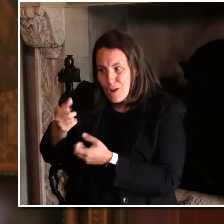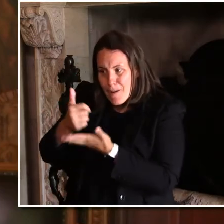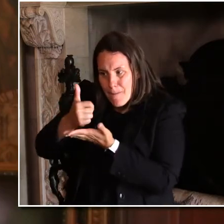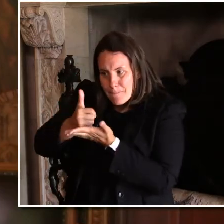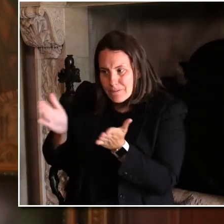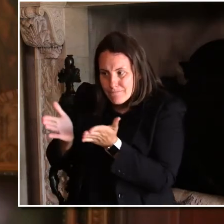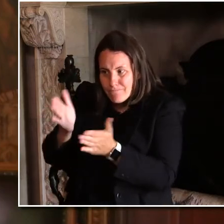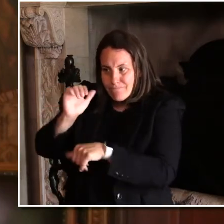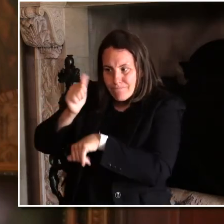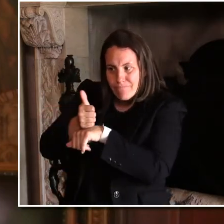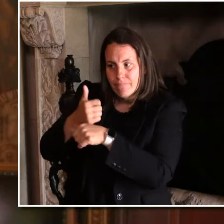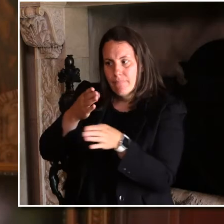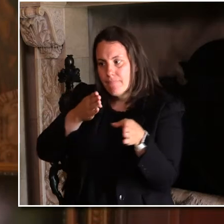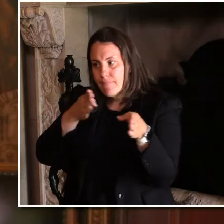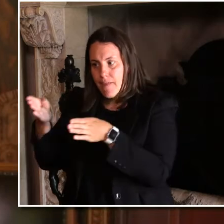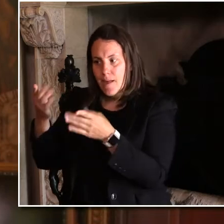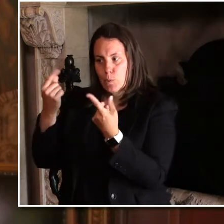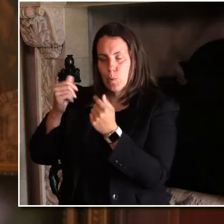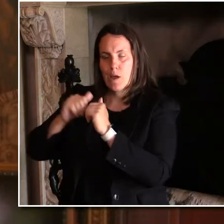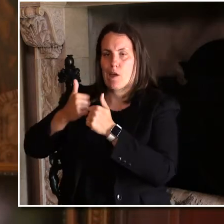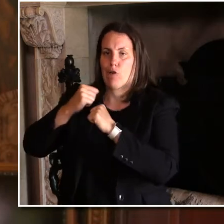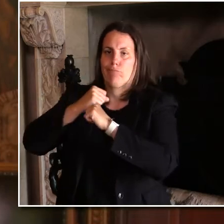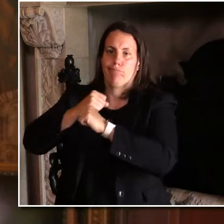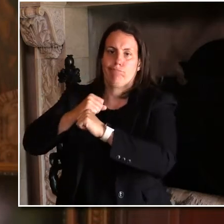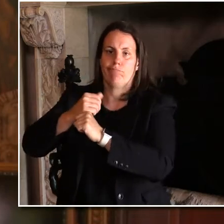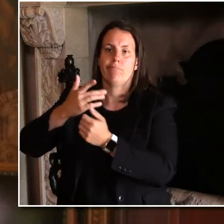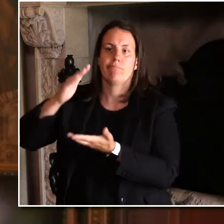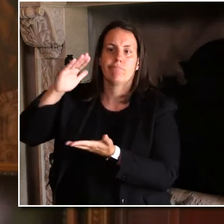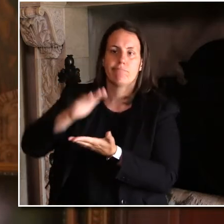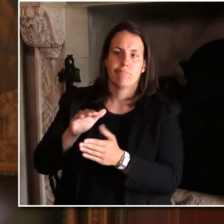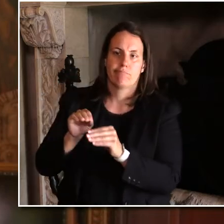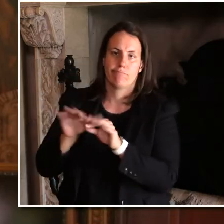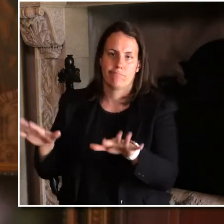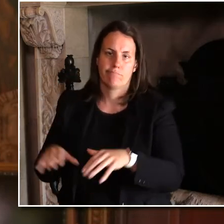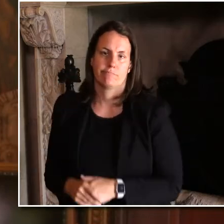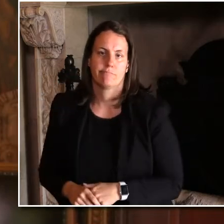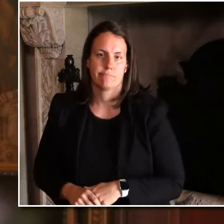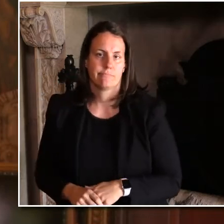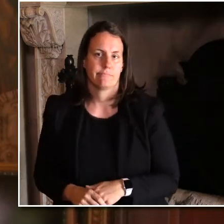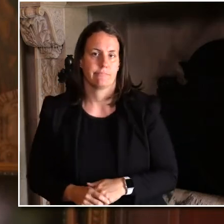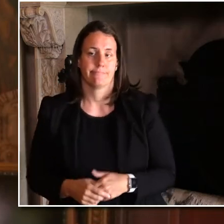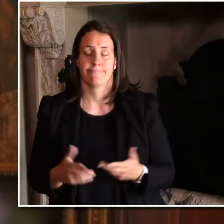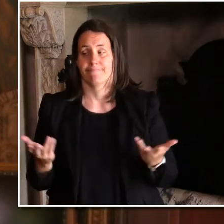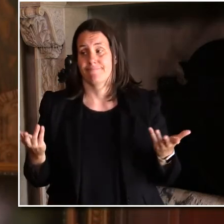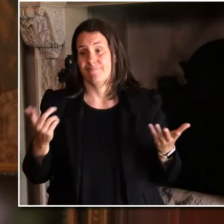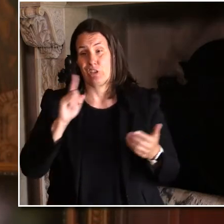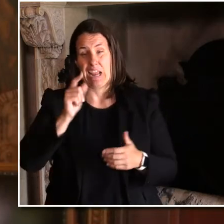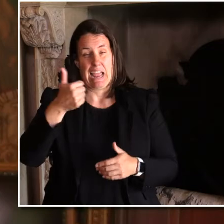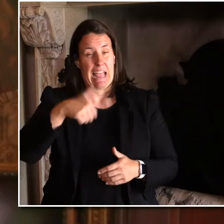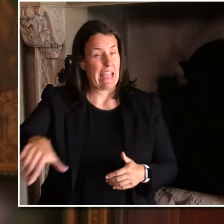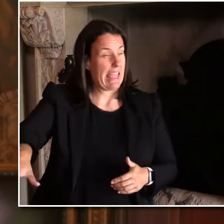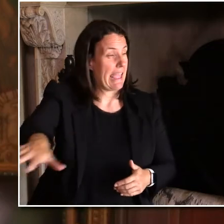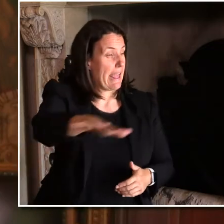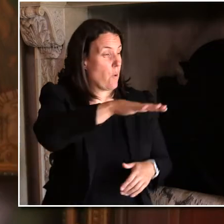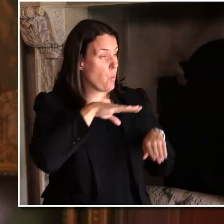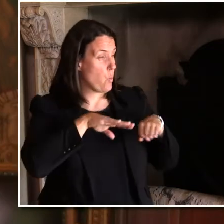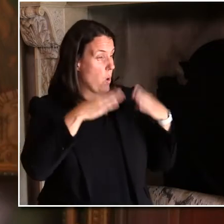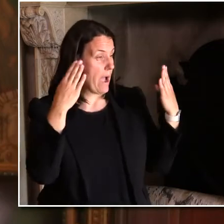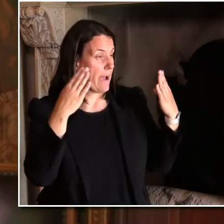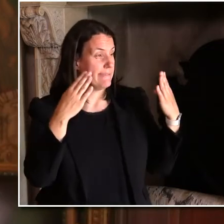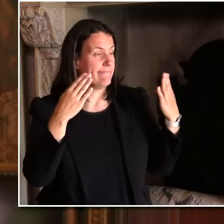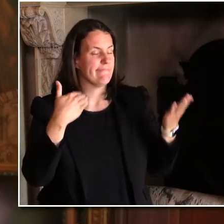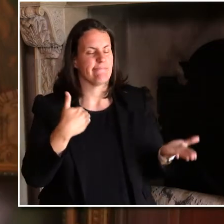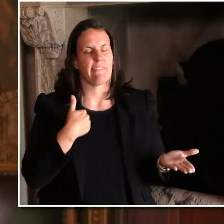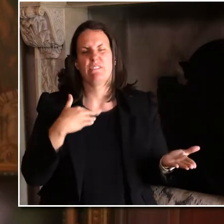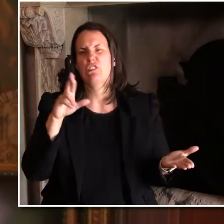be prepared to respond and investigate clusters and try to contain outbreaks if and when they